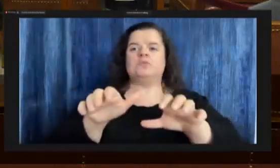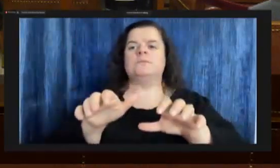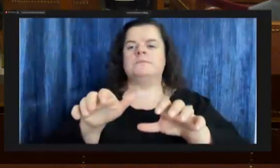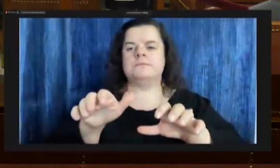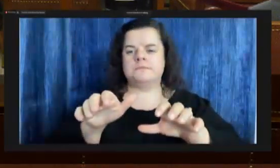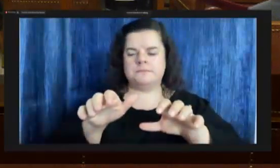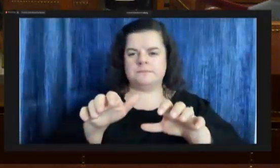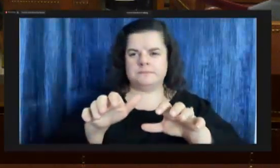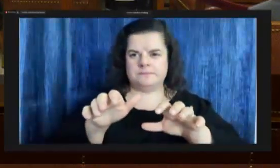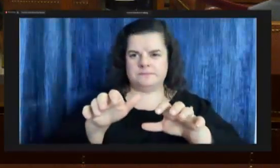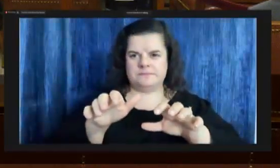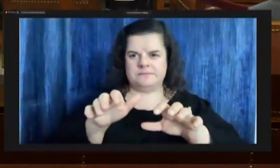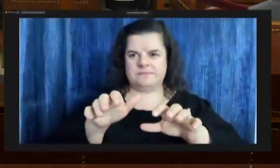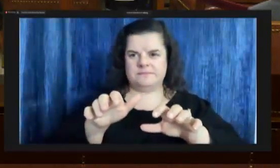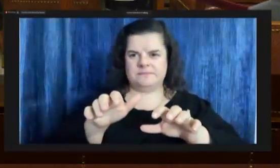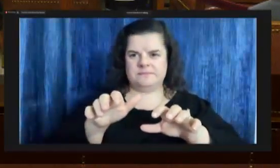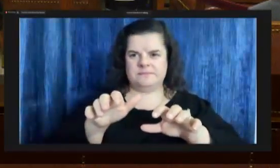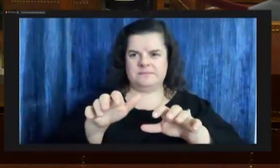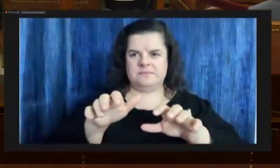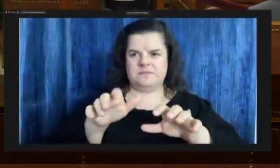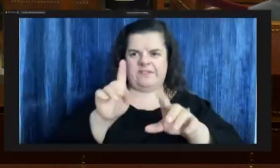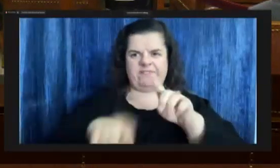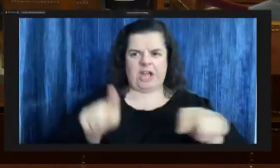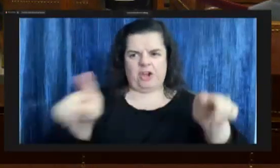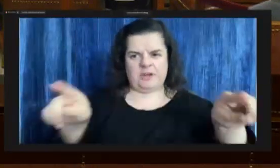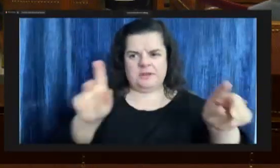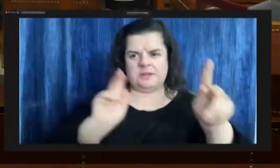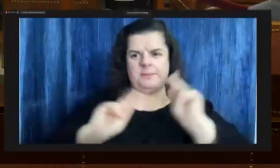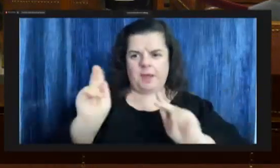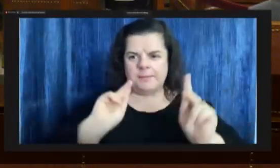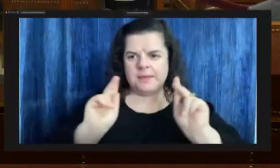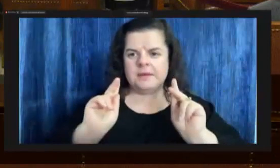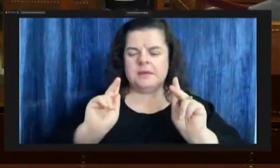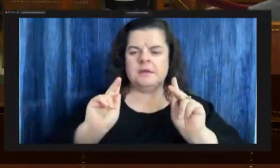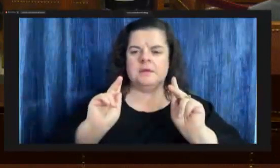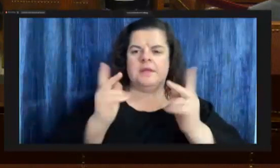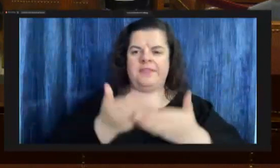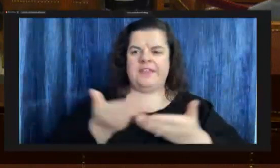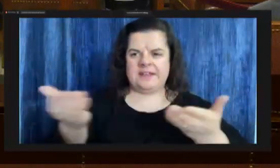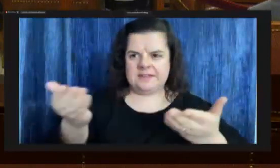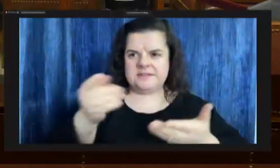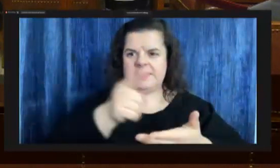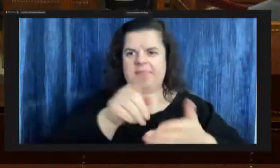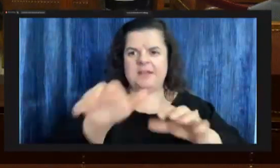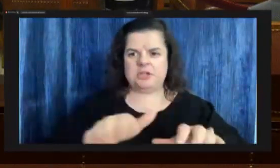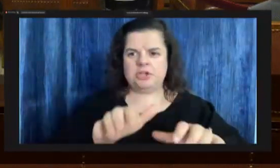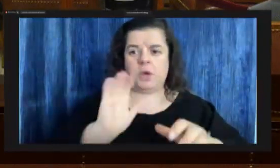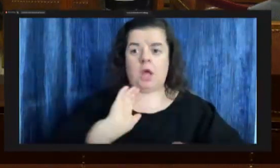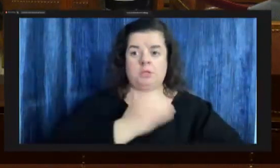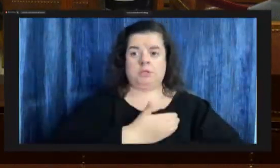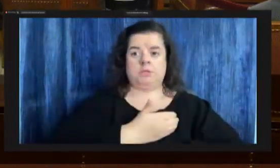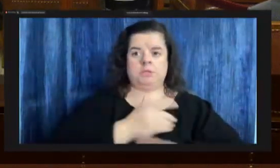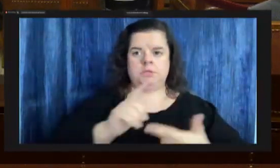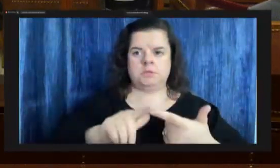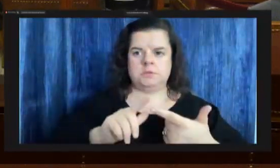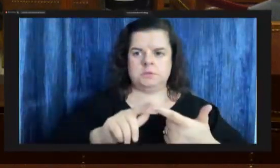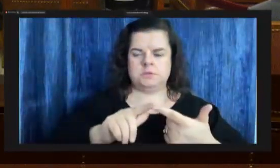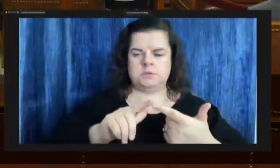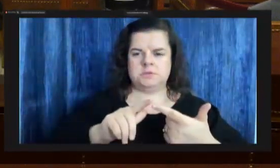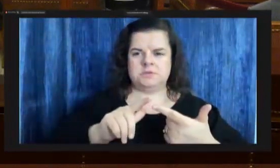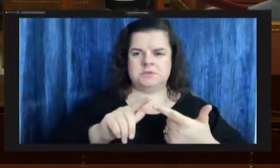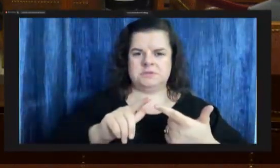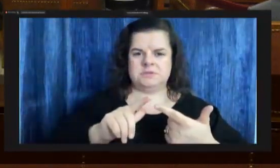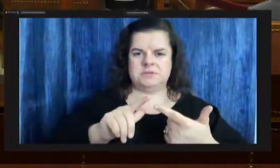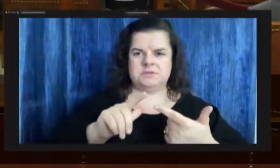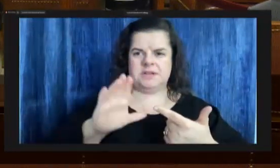They do various public things. They do us, they do the Civilian